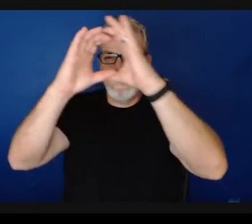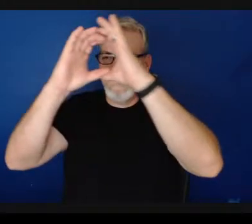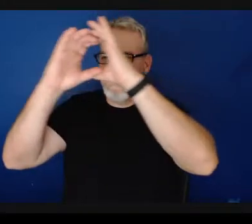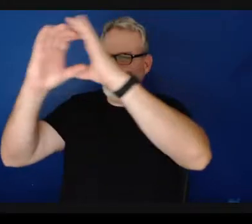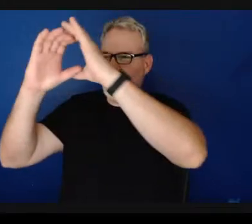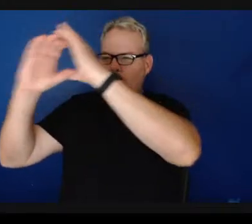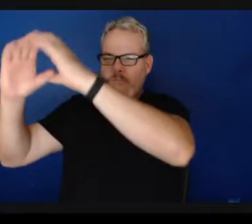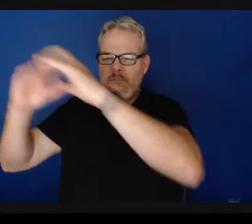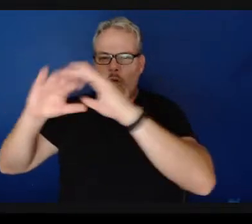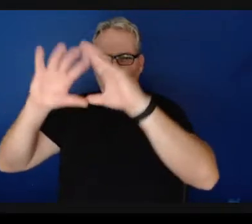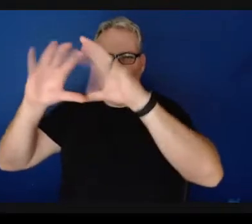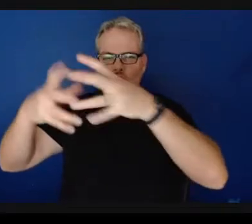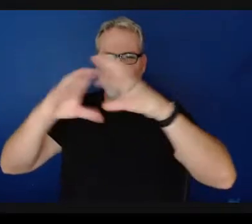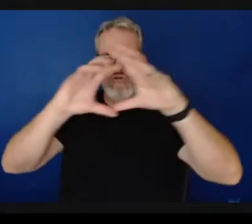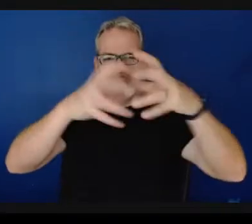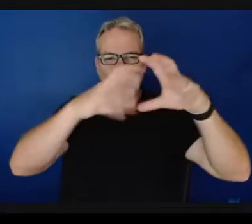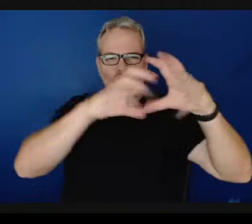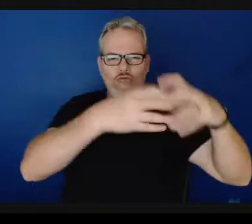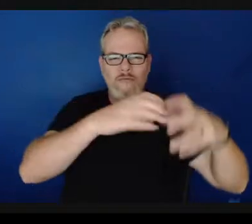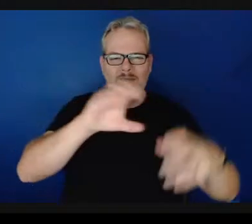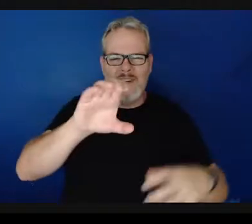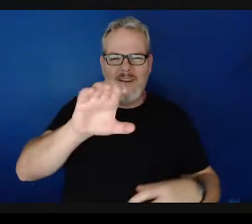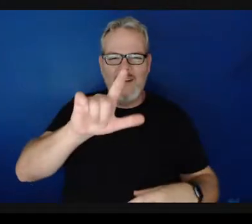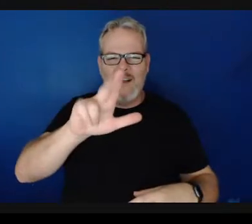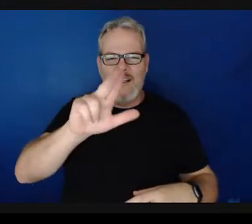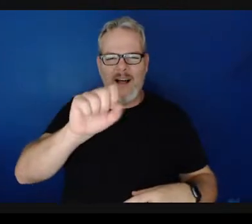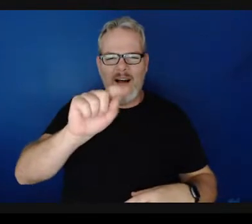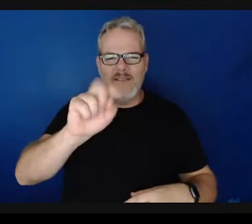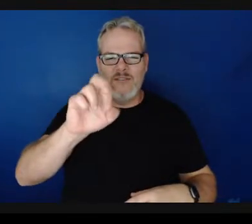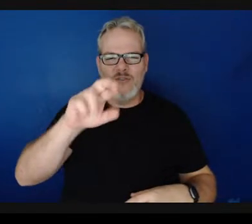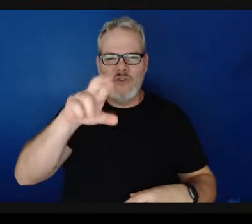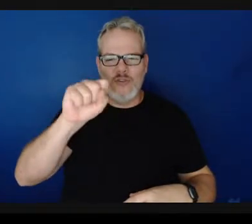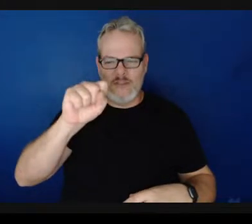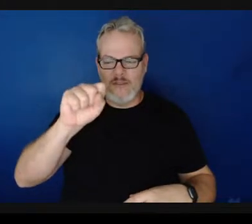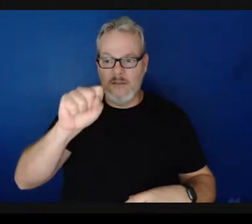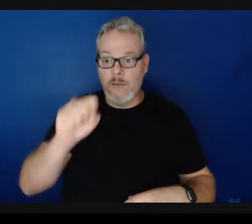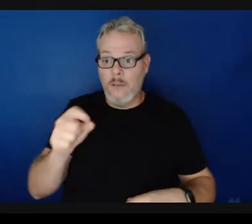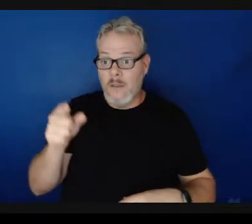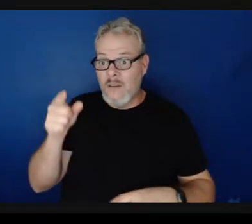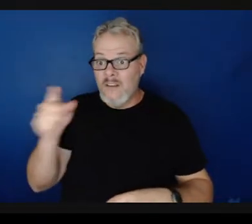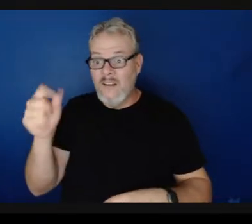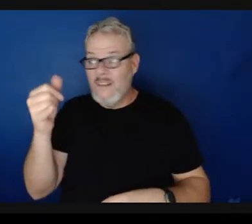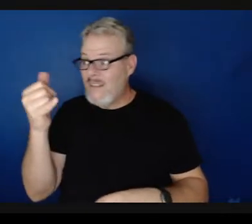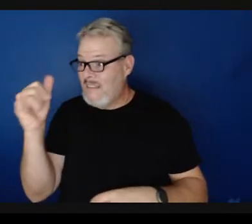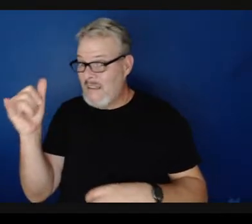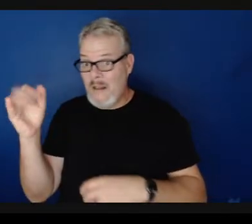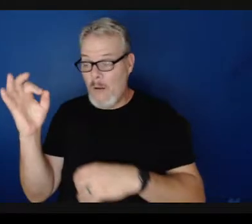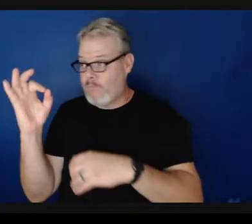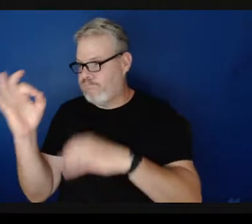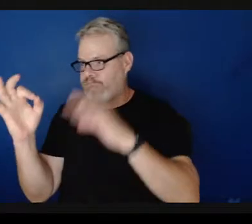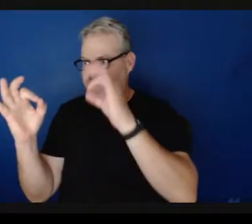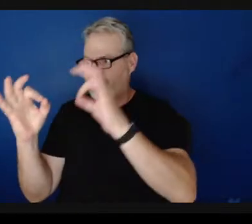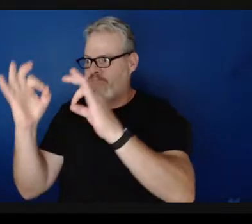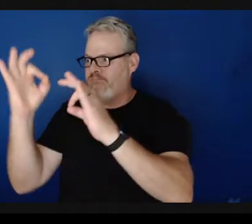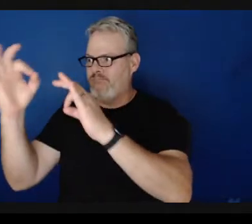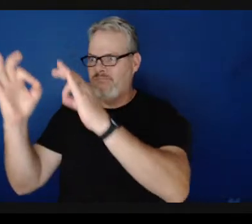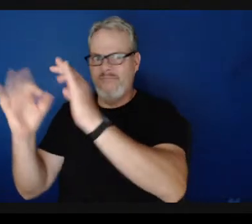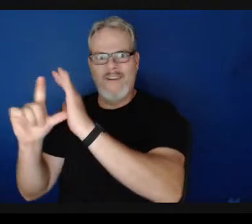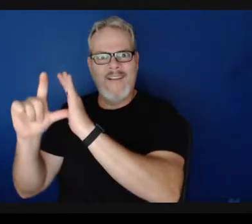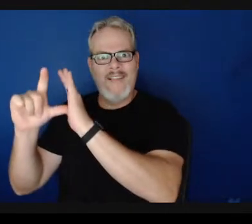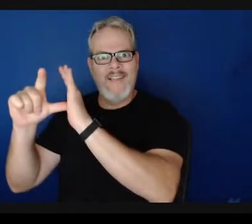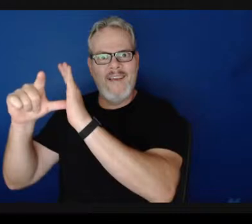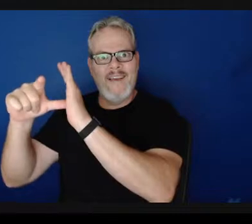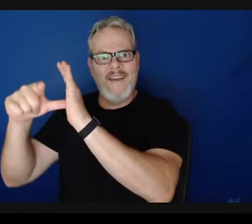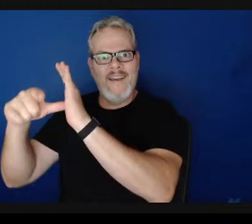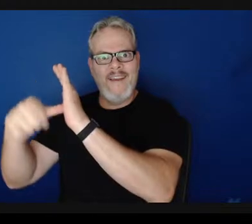see a little bit of how these patterns of yellow, if I come back up here, now these yellows are coming in a little bit later, showing that perhaps